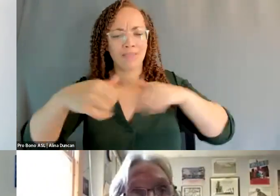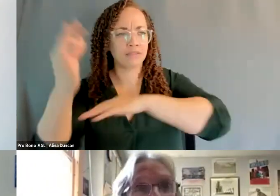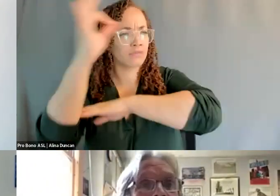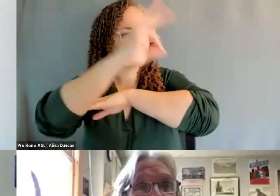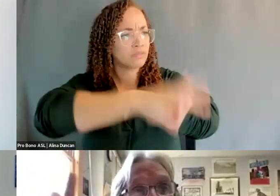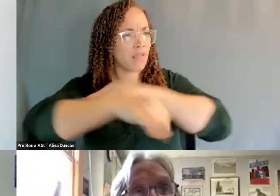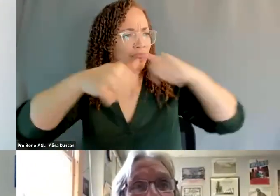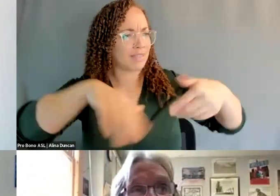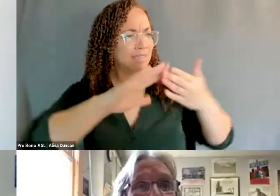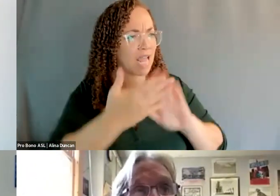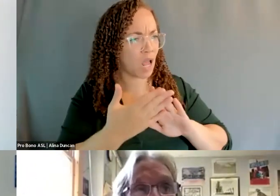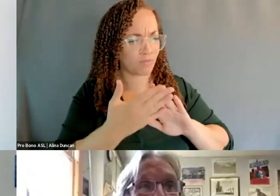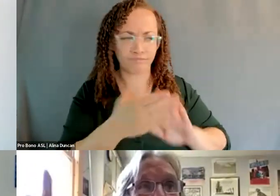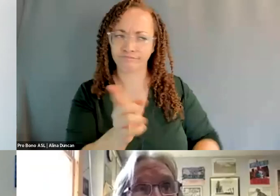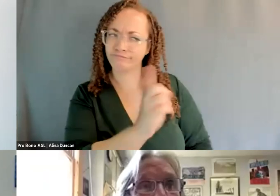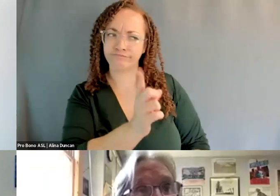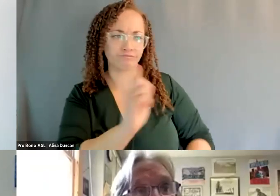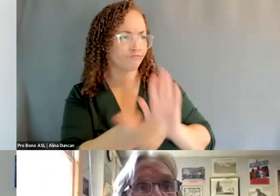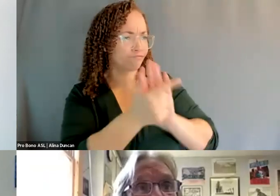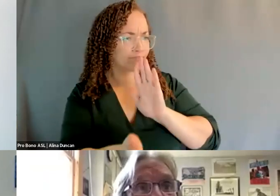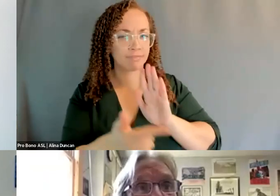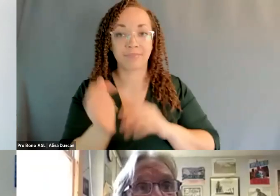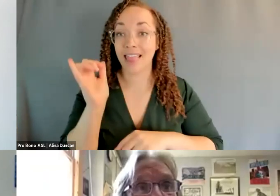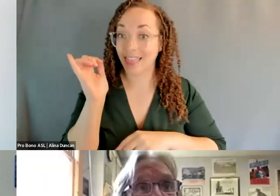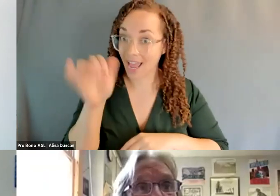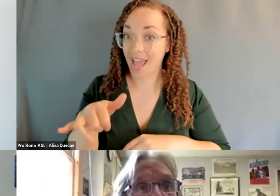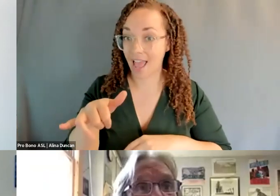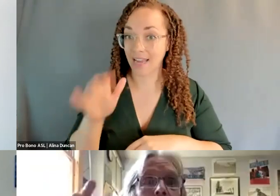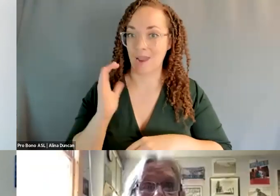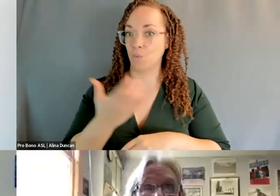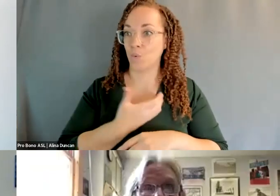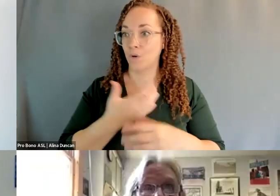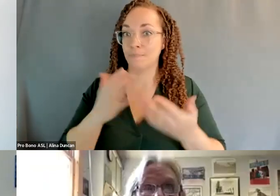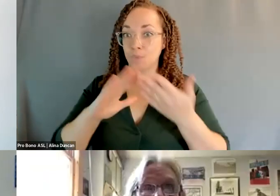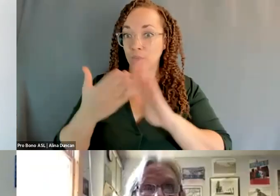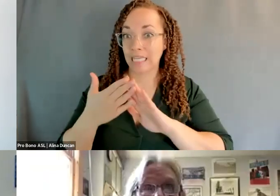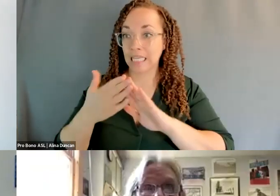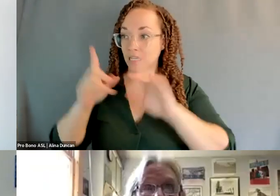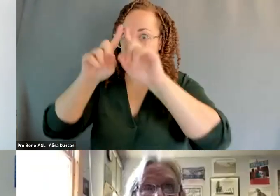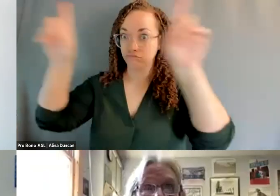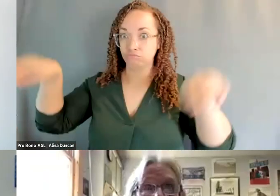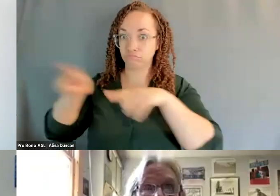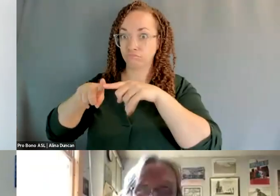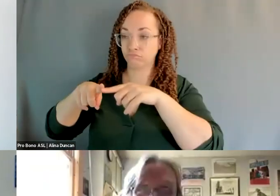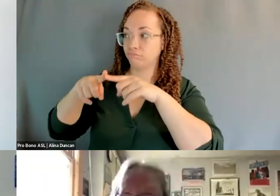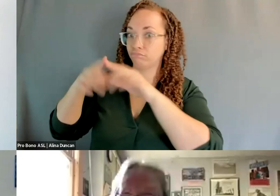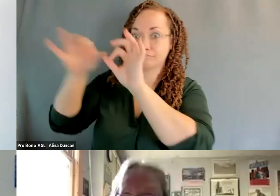a California sign that this community put outside. Now, you know the sun is going to set. You know